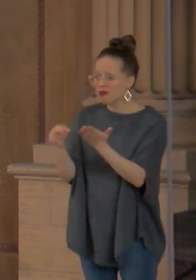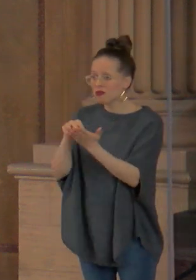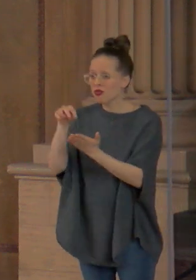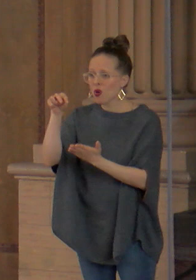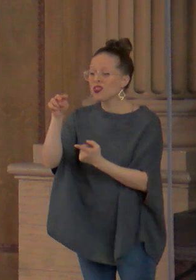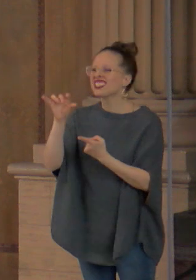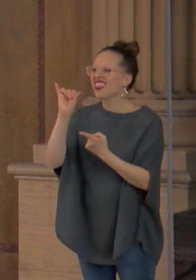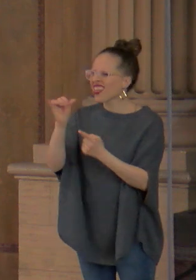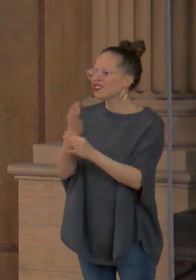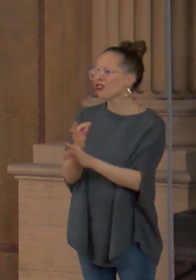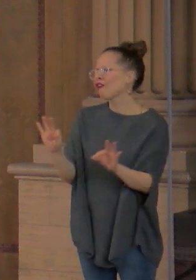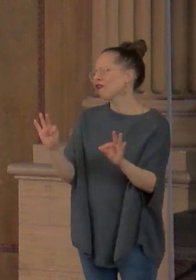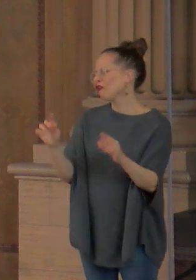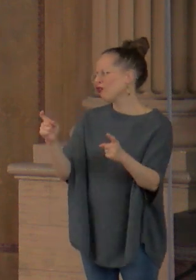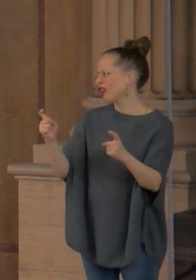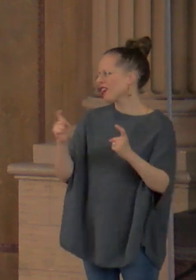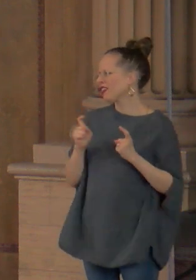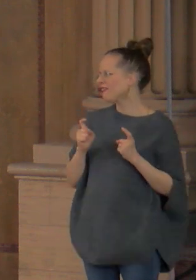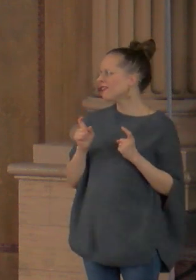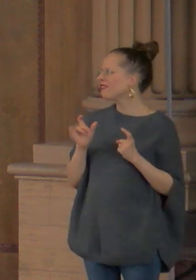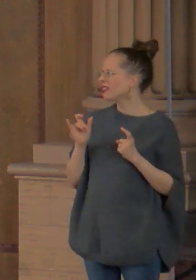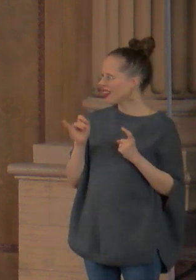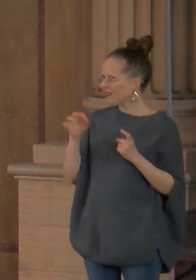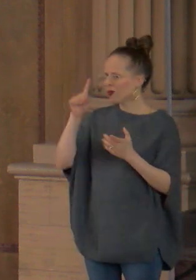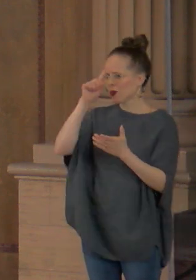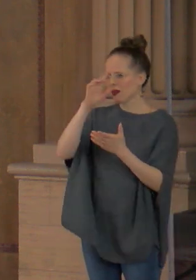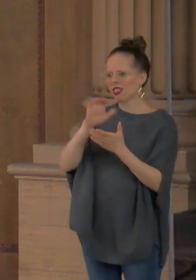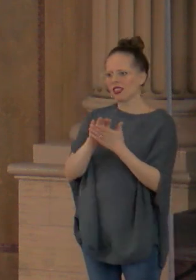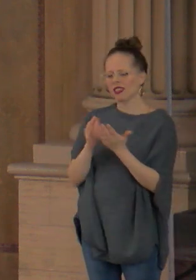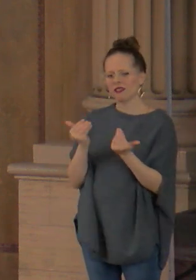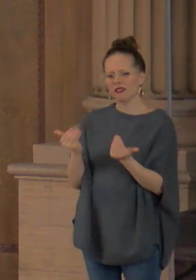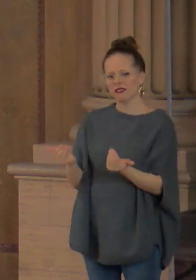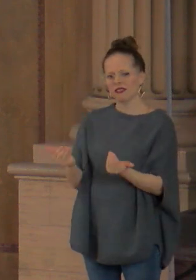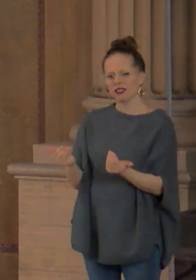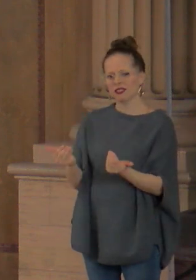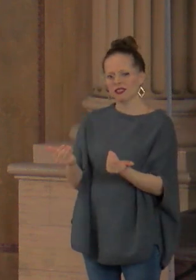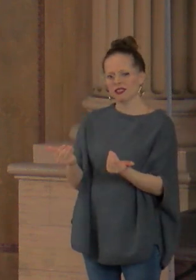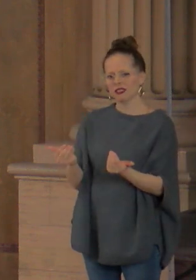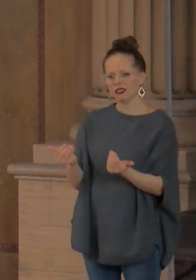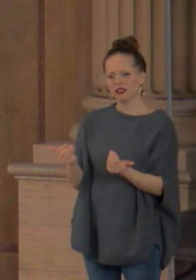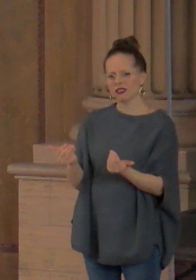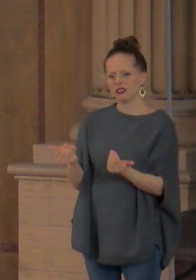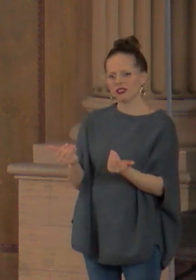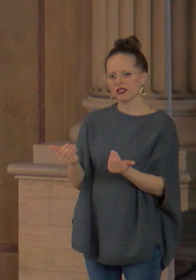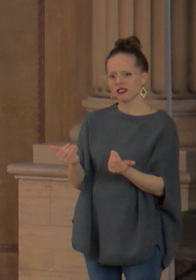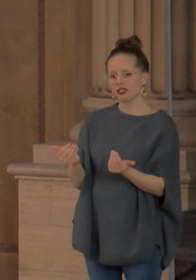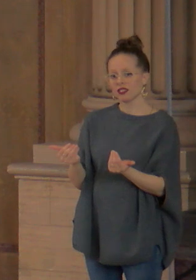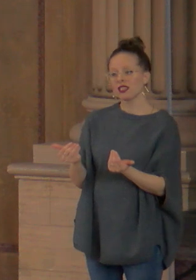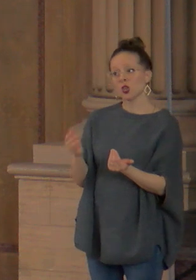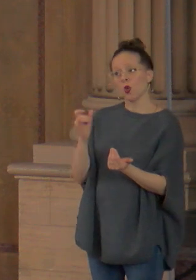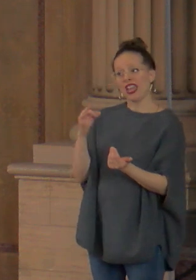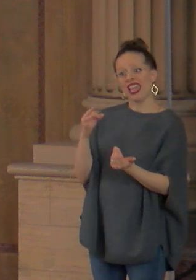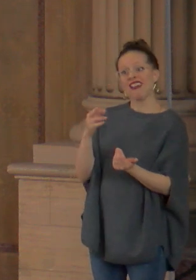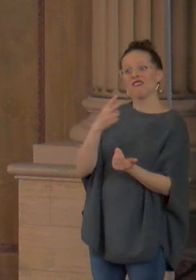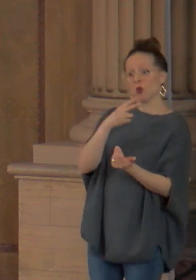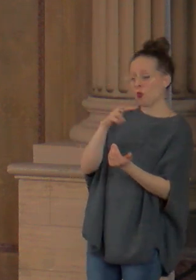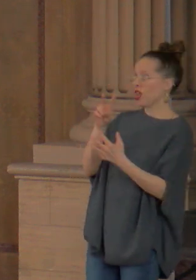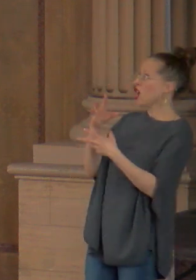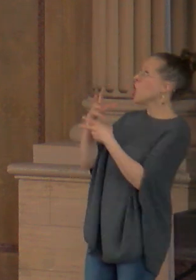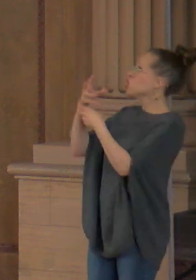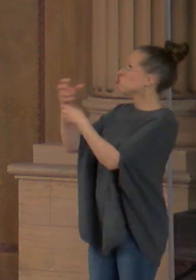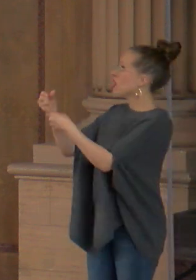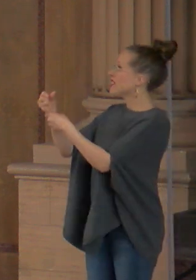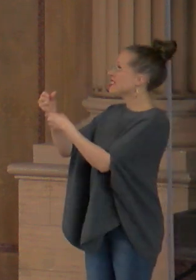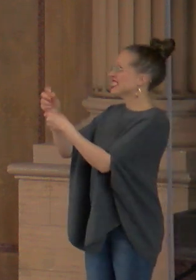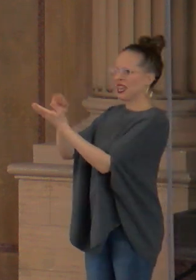as a free gift if we'll turn to him in belief. Now to turn to him we have to turn from something. We turn from self.